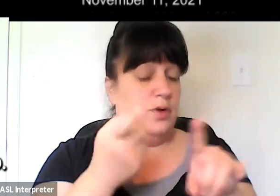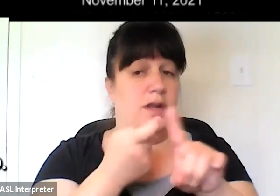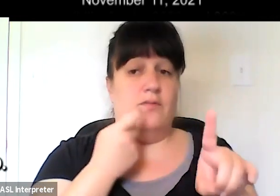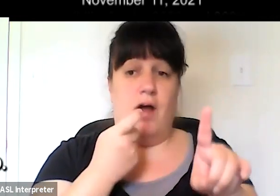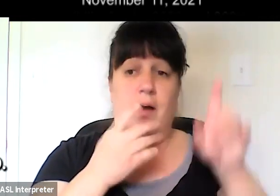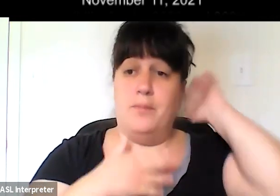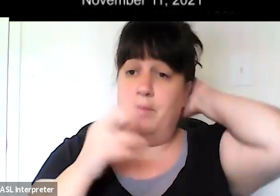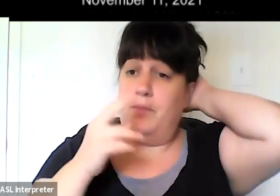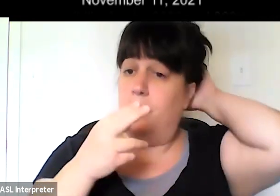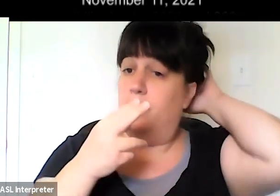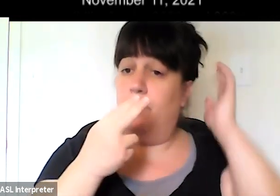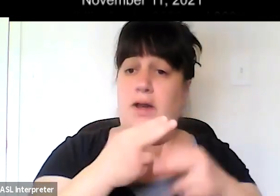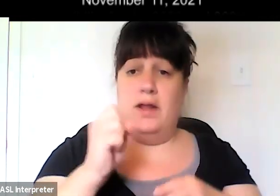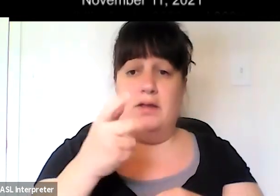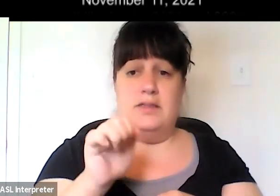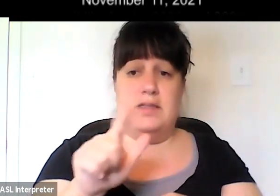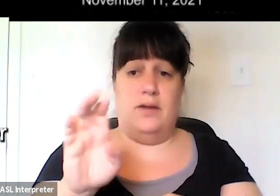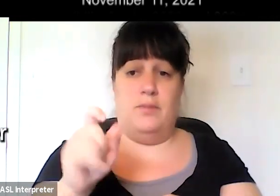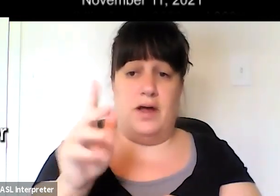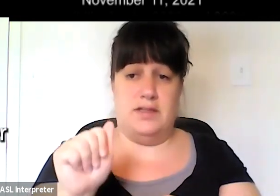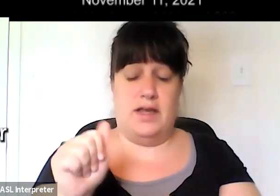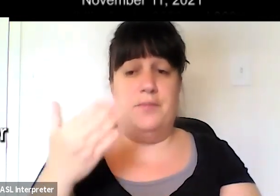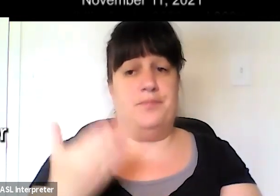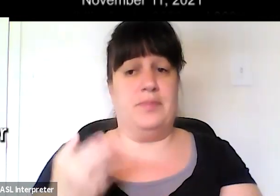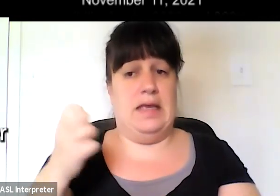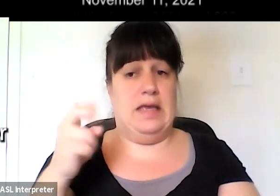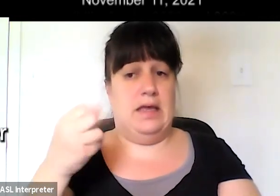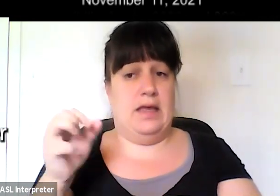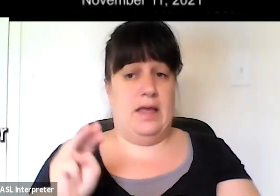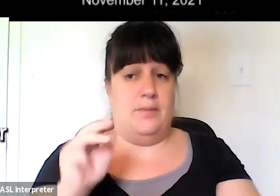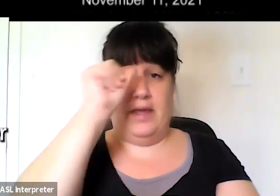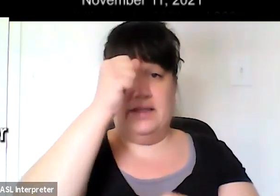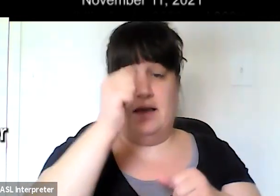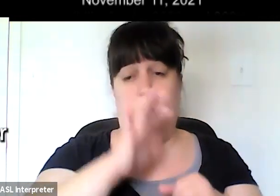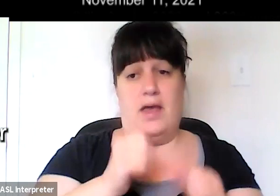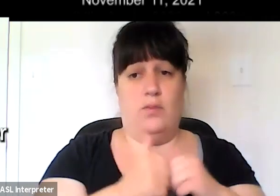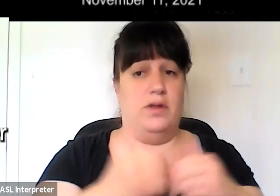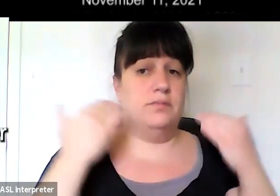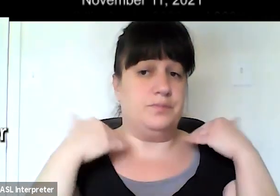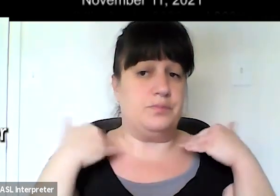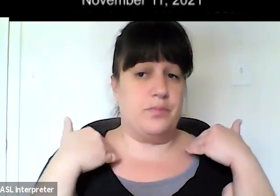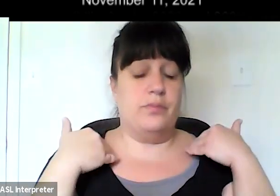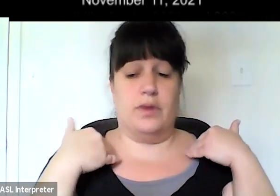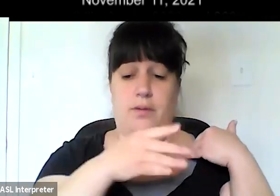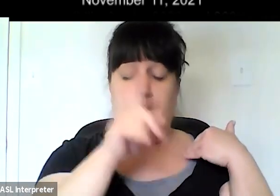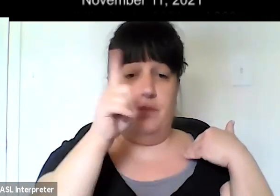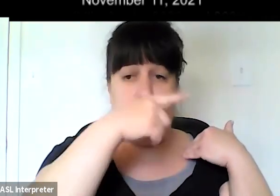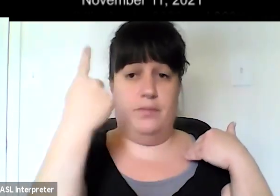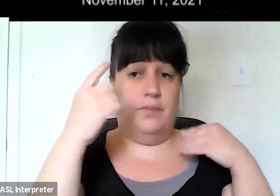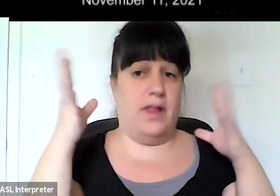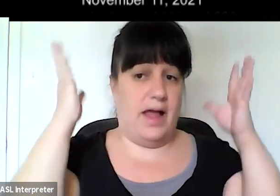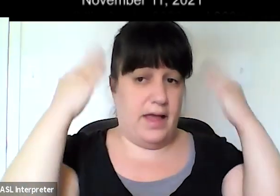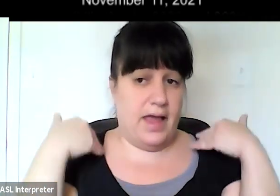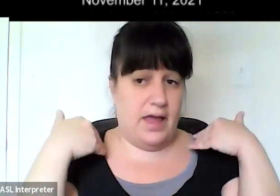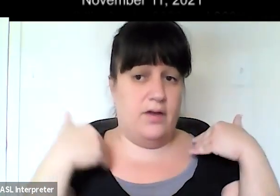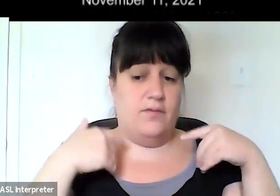Sahil Bhatia. My pronouns are he, him. I am an Indian male with shoulder-length brown, black hair. I